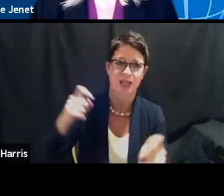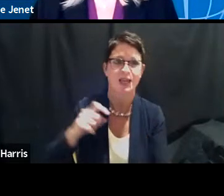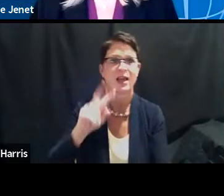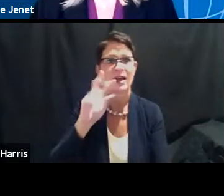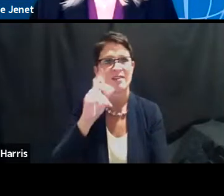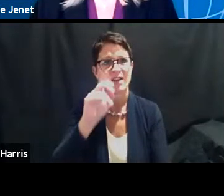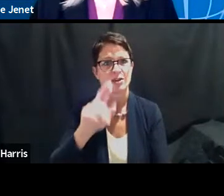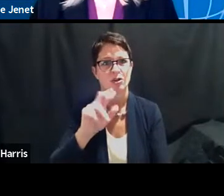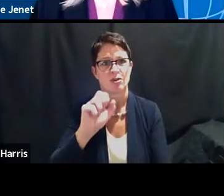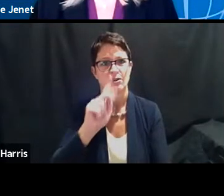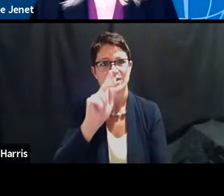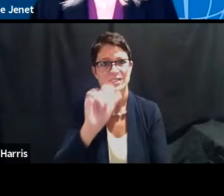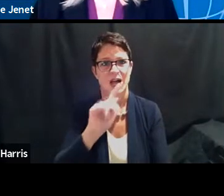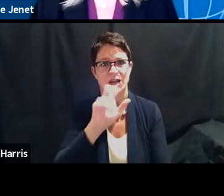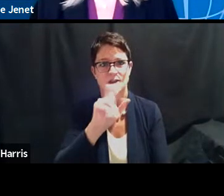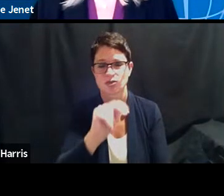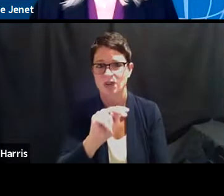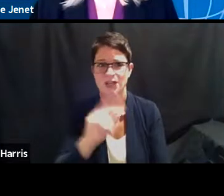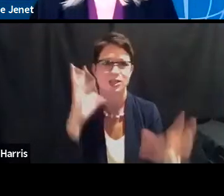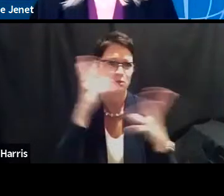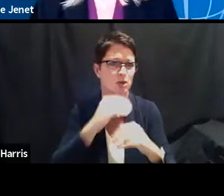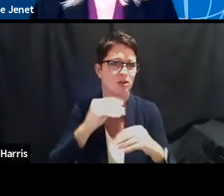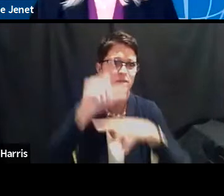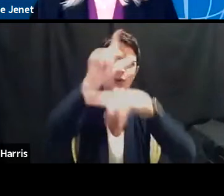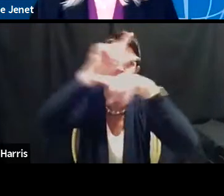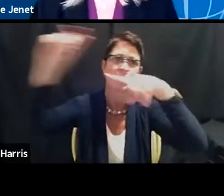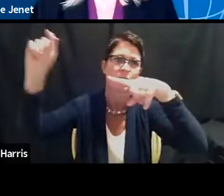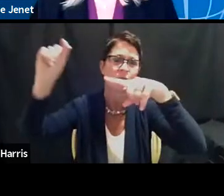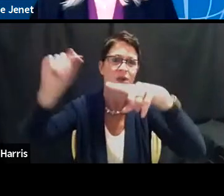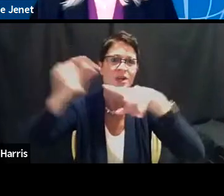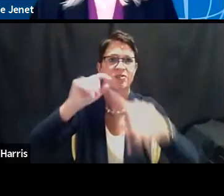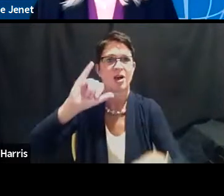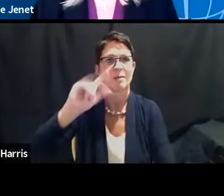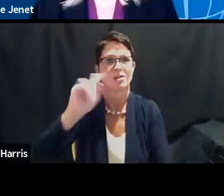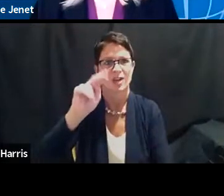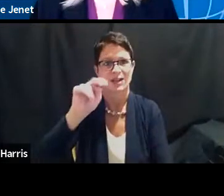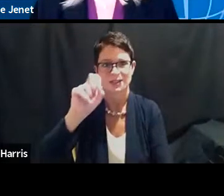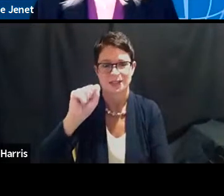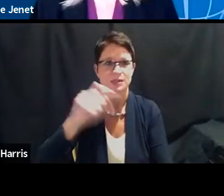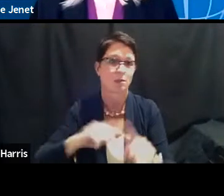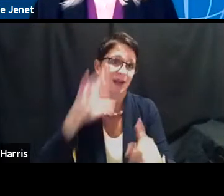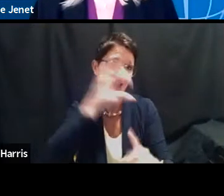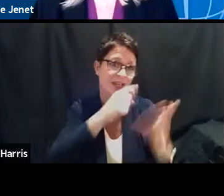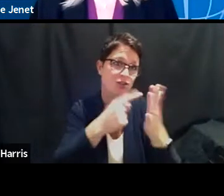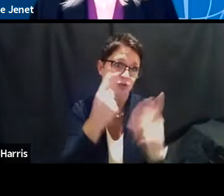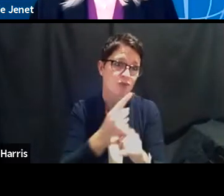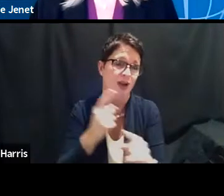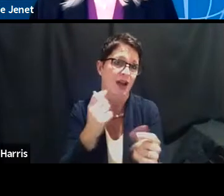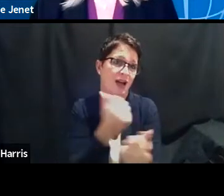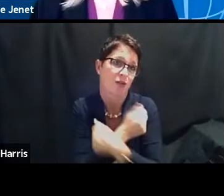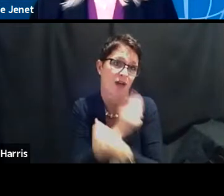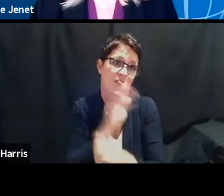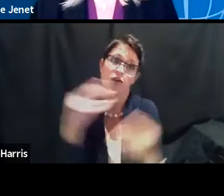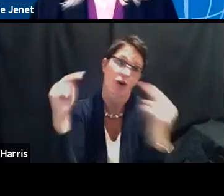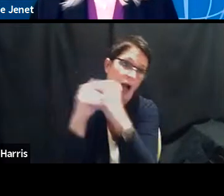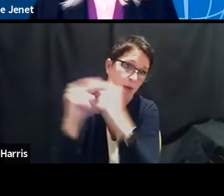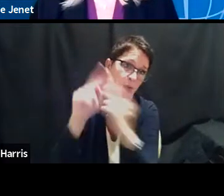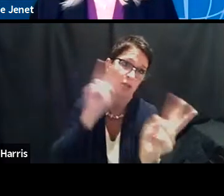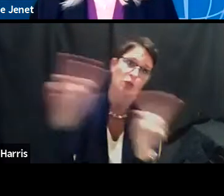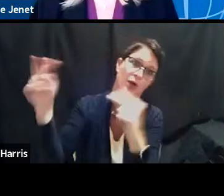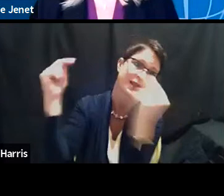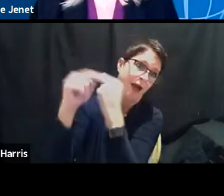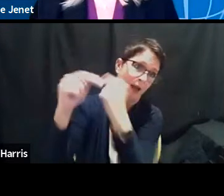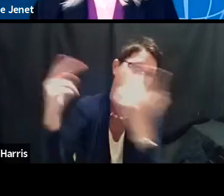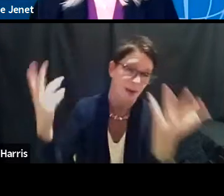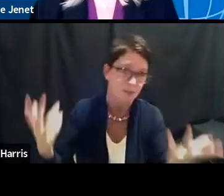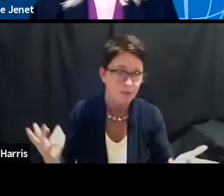are beautiful. They run silently overhead. They're straight out of the Jetsons. But okay, I guess you love your highway. If you